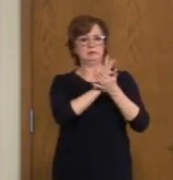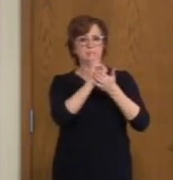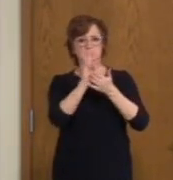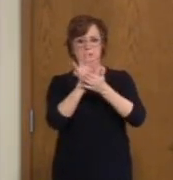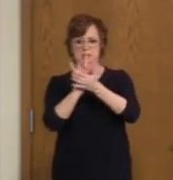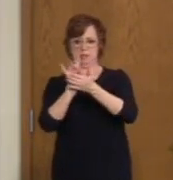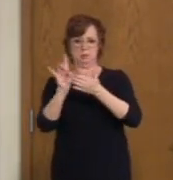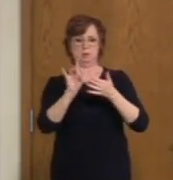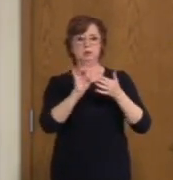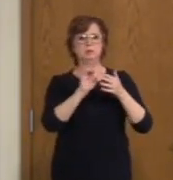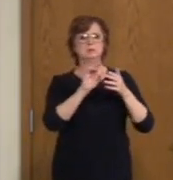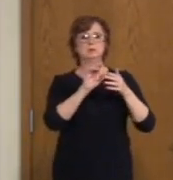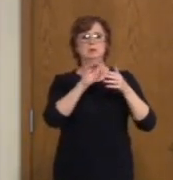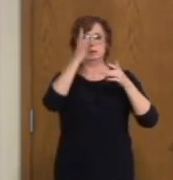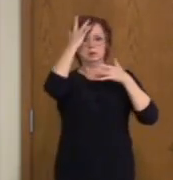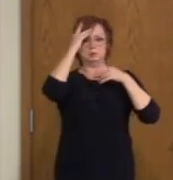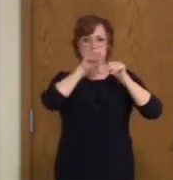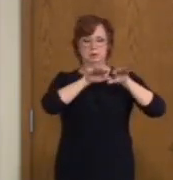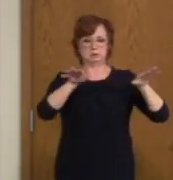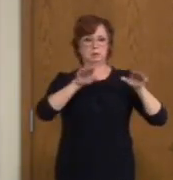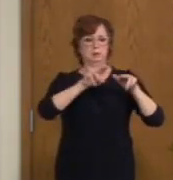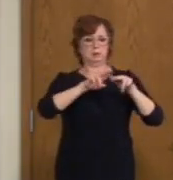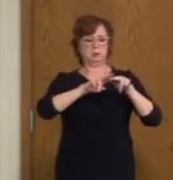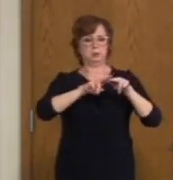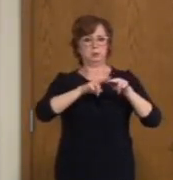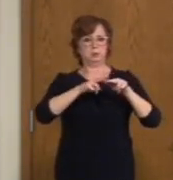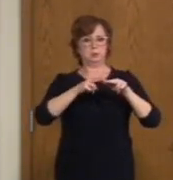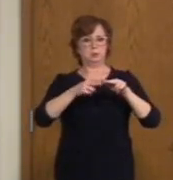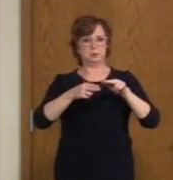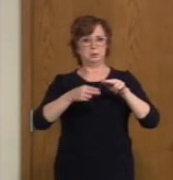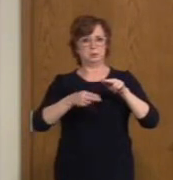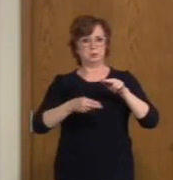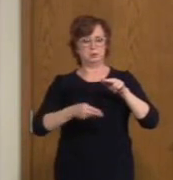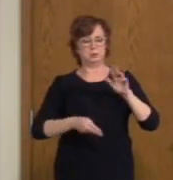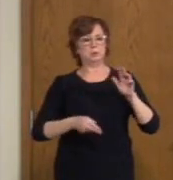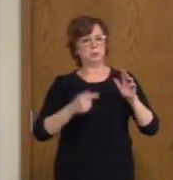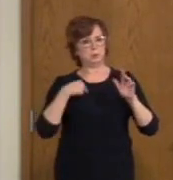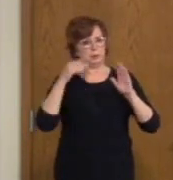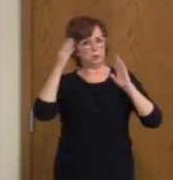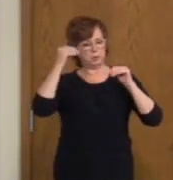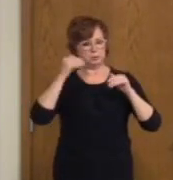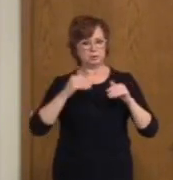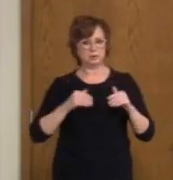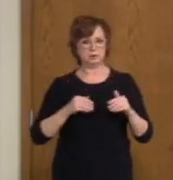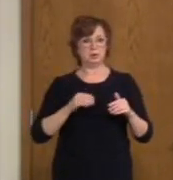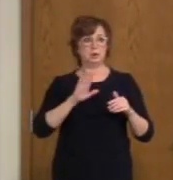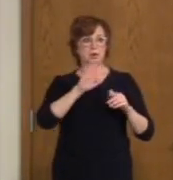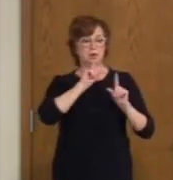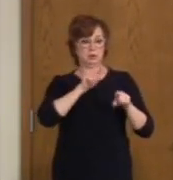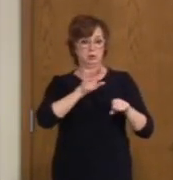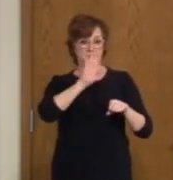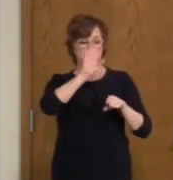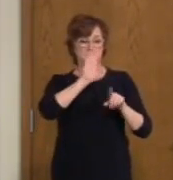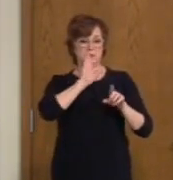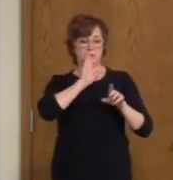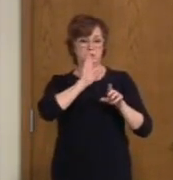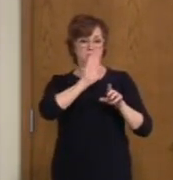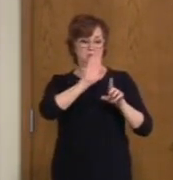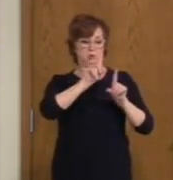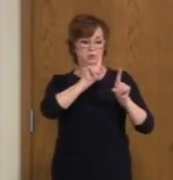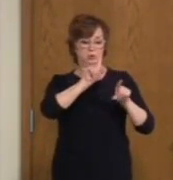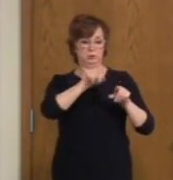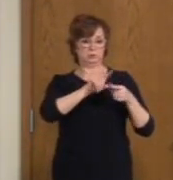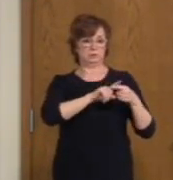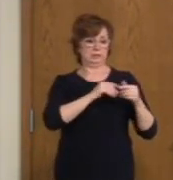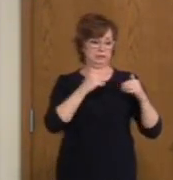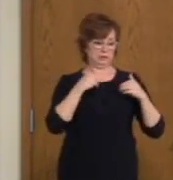question on younger folks being the larger number of people that do have COVID in most